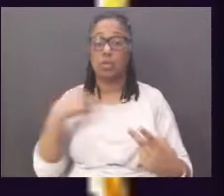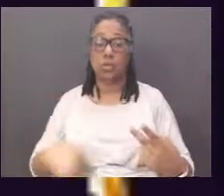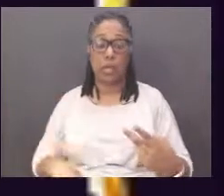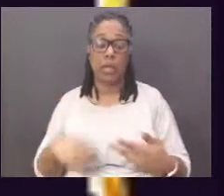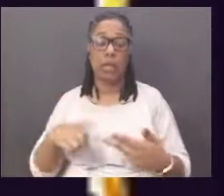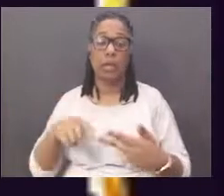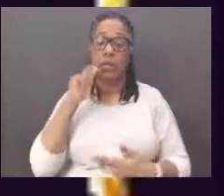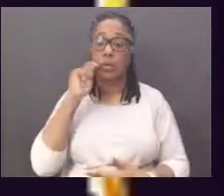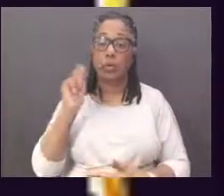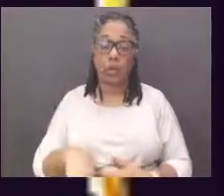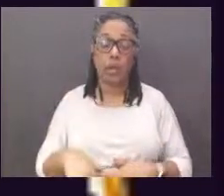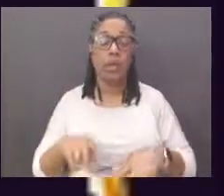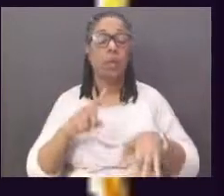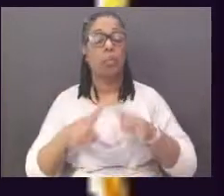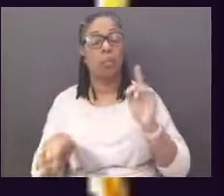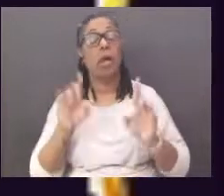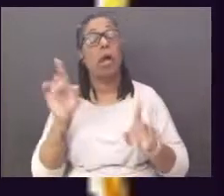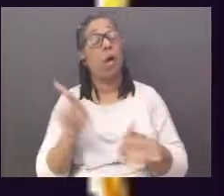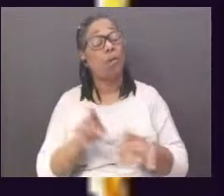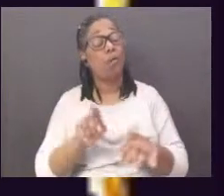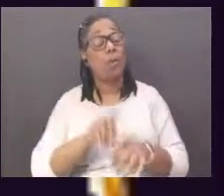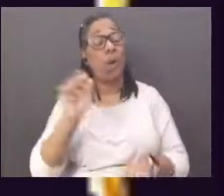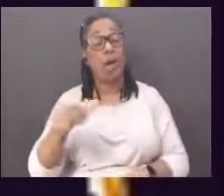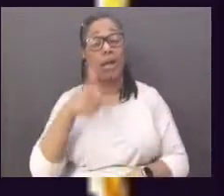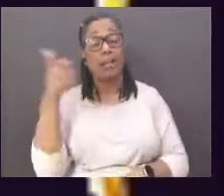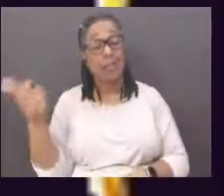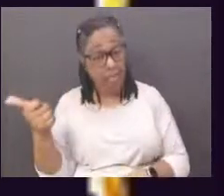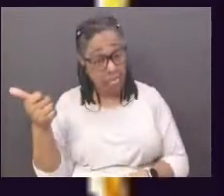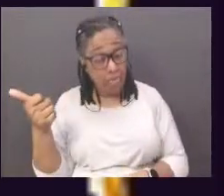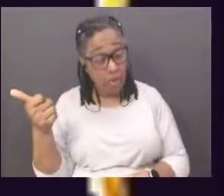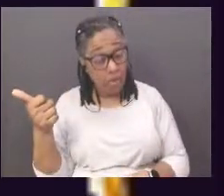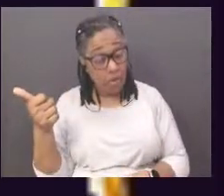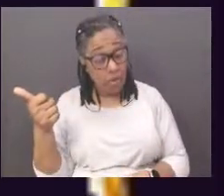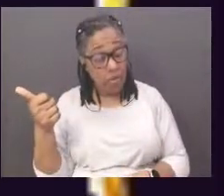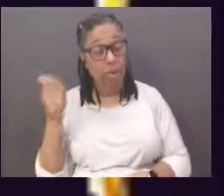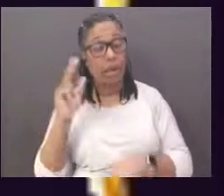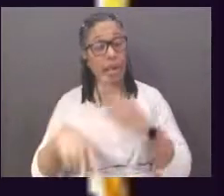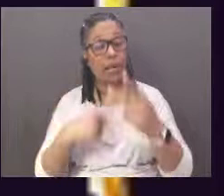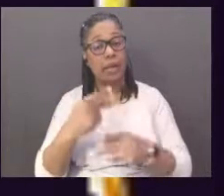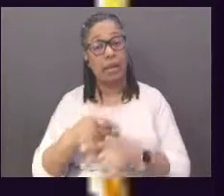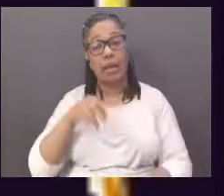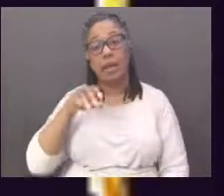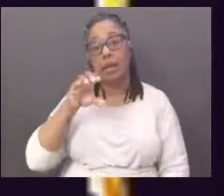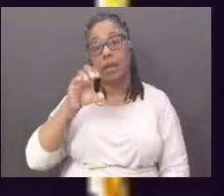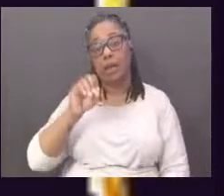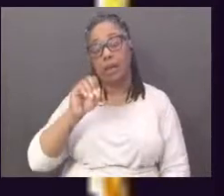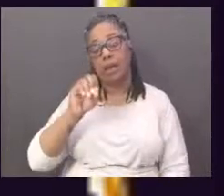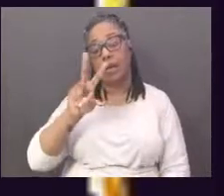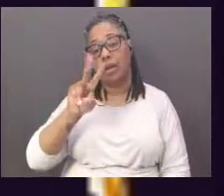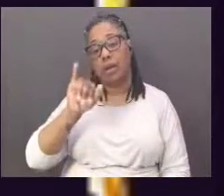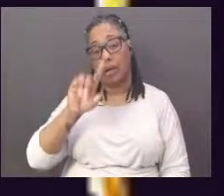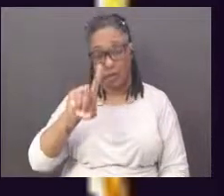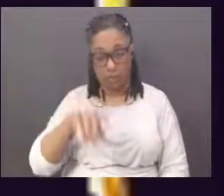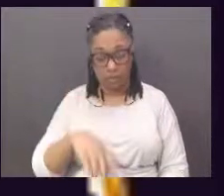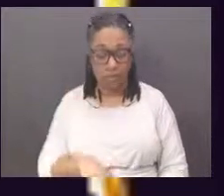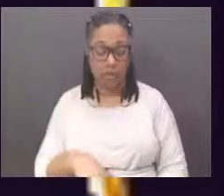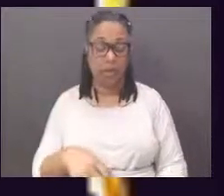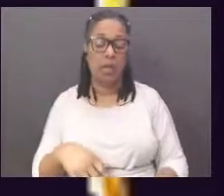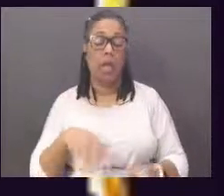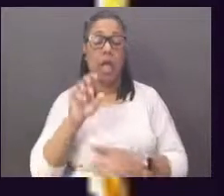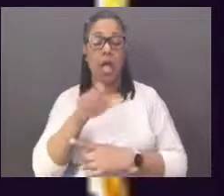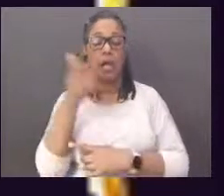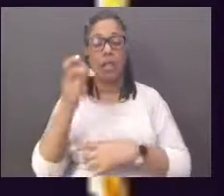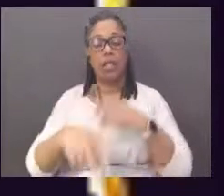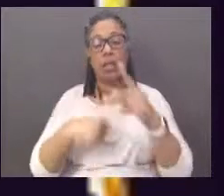there's another subvariant even of Omicron that is noticed now